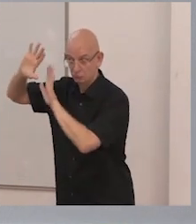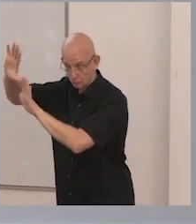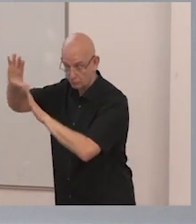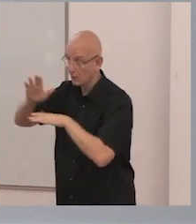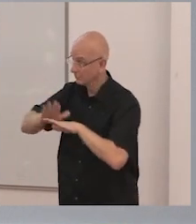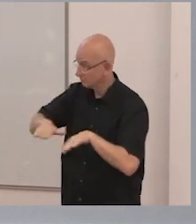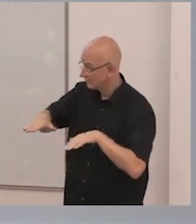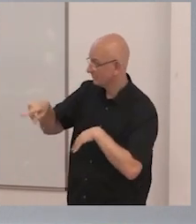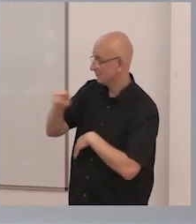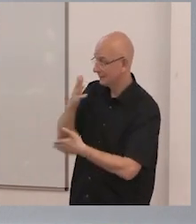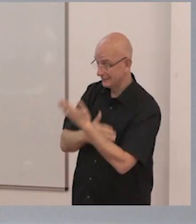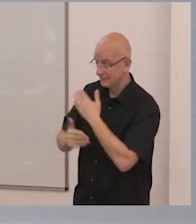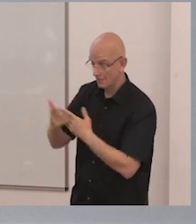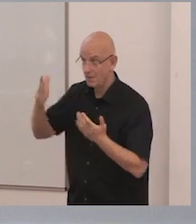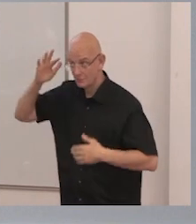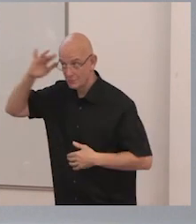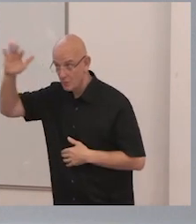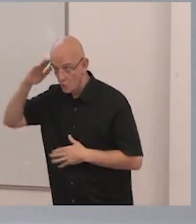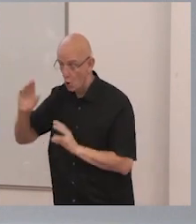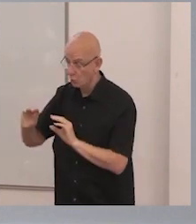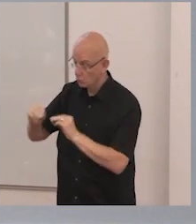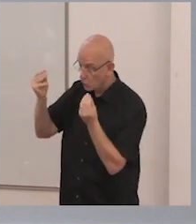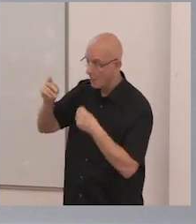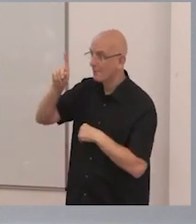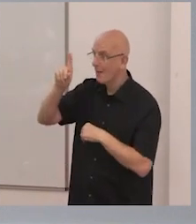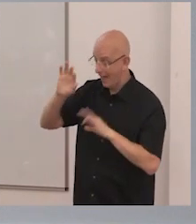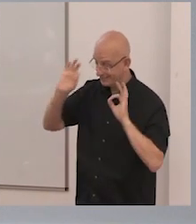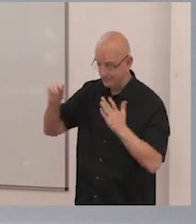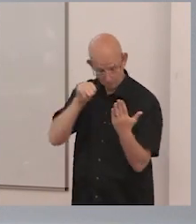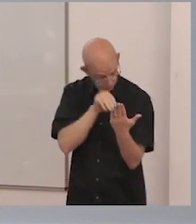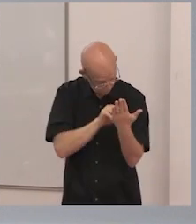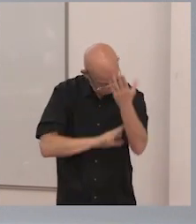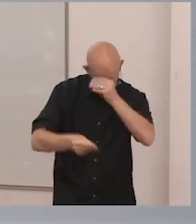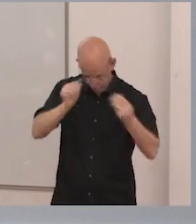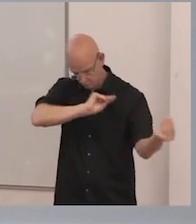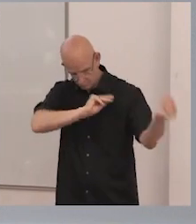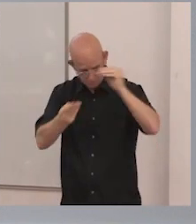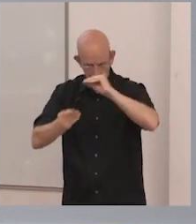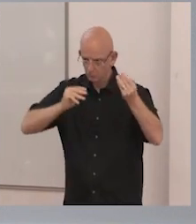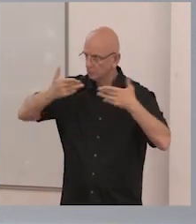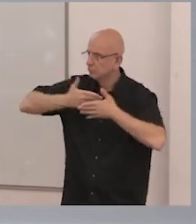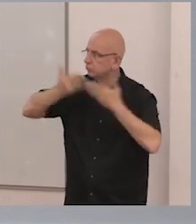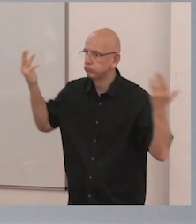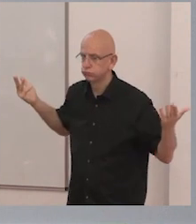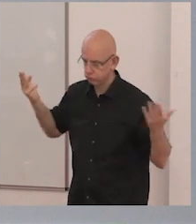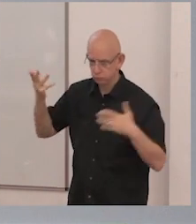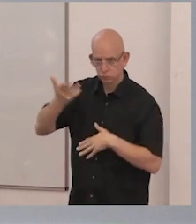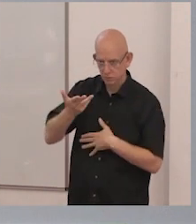based on an ableist discourse, in the sense that it reflects